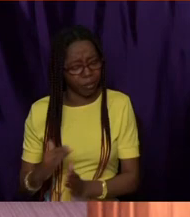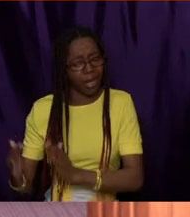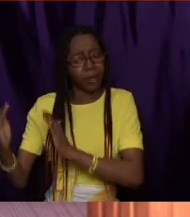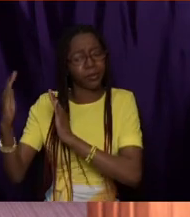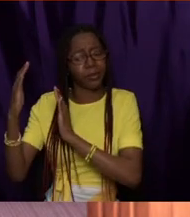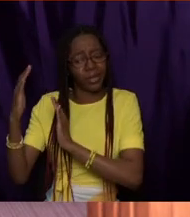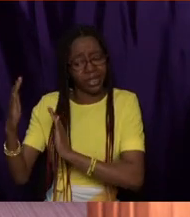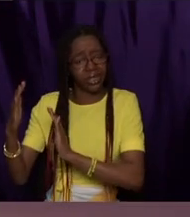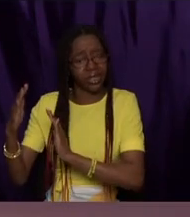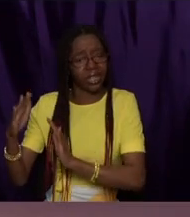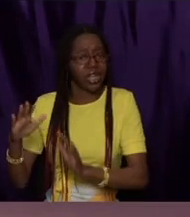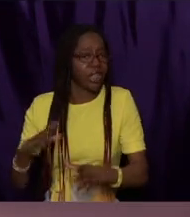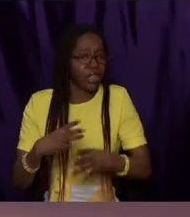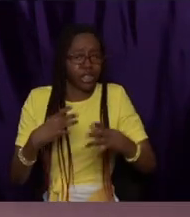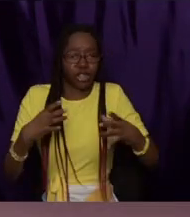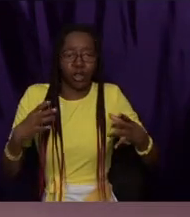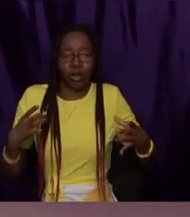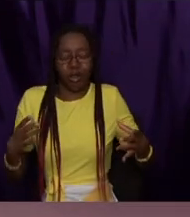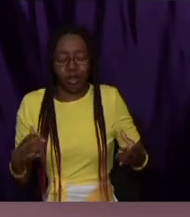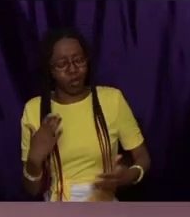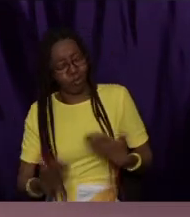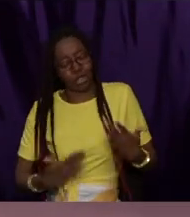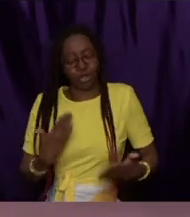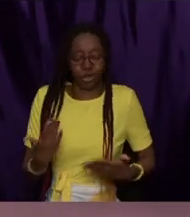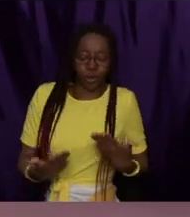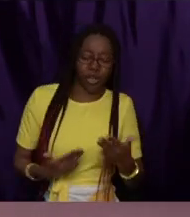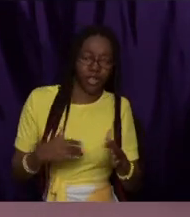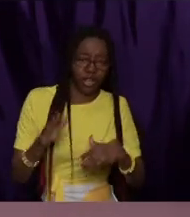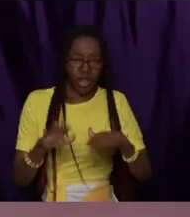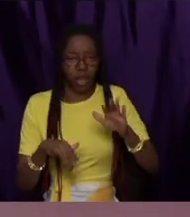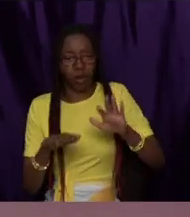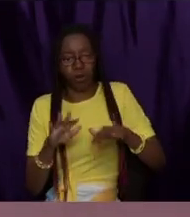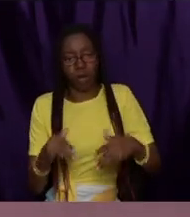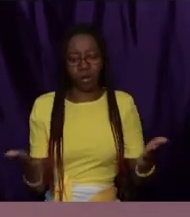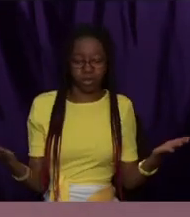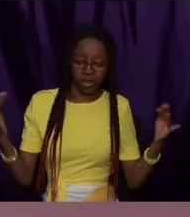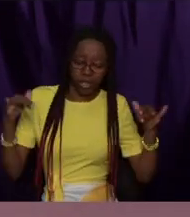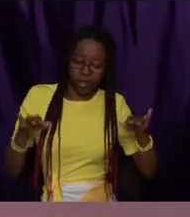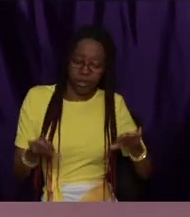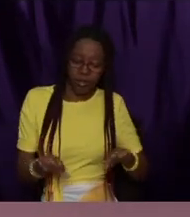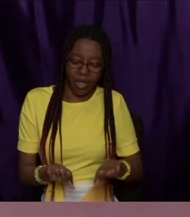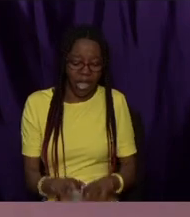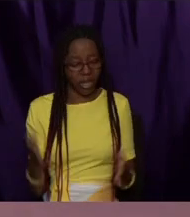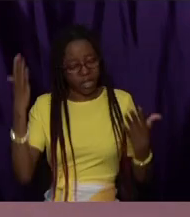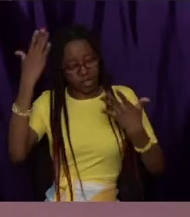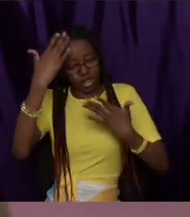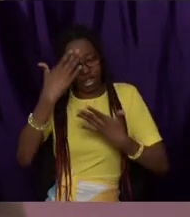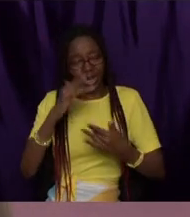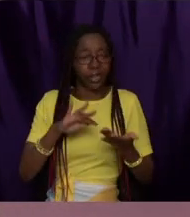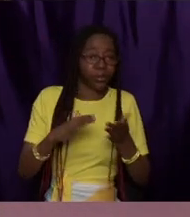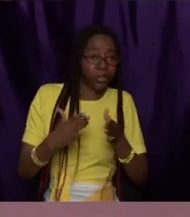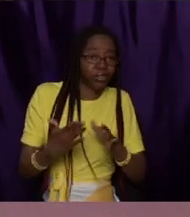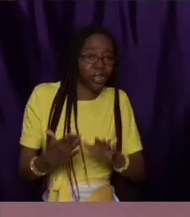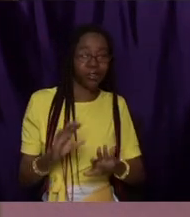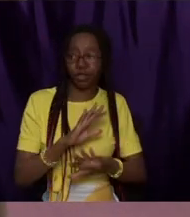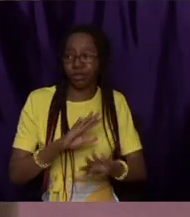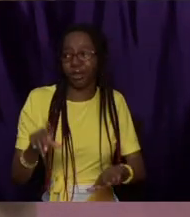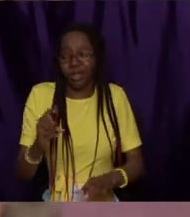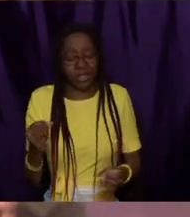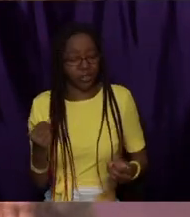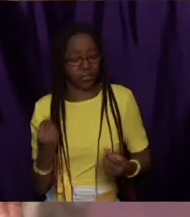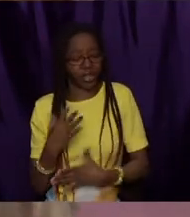presence is fullness of joy. Yea, though you walk through the valley of the shadow of death, you don't have to fear